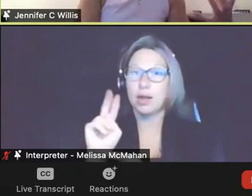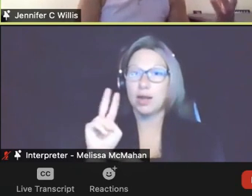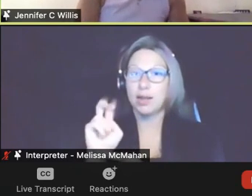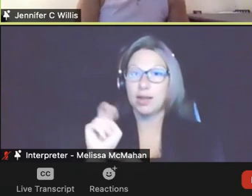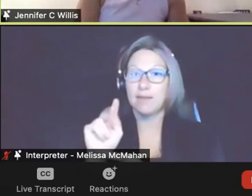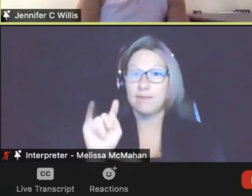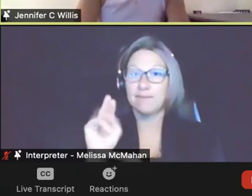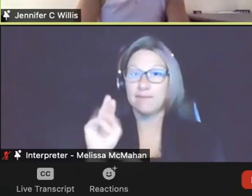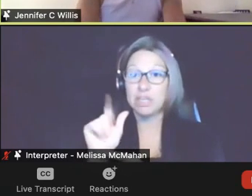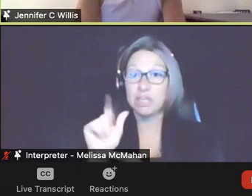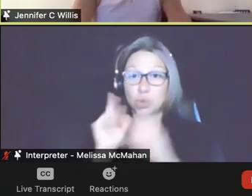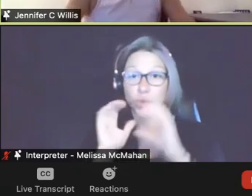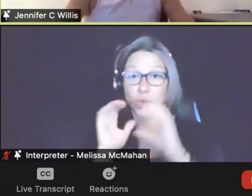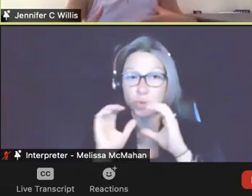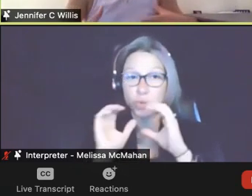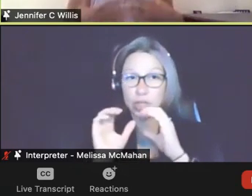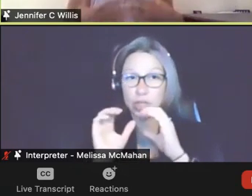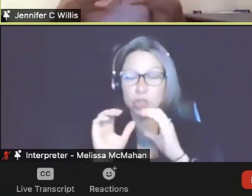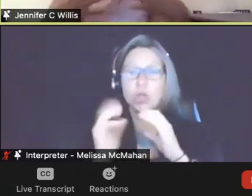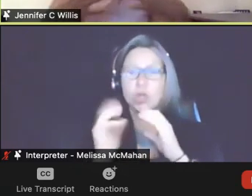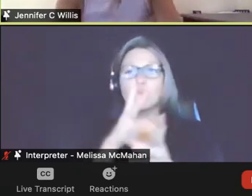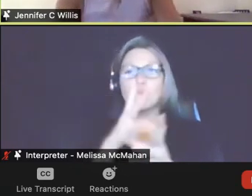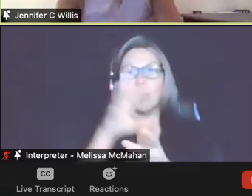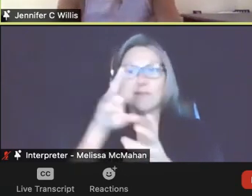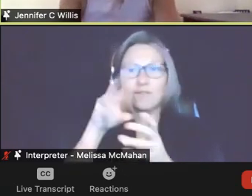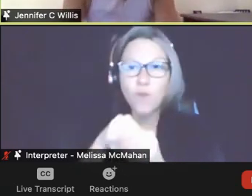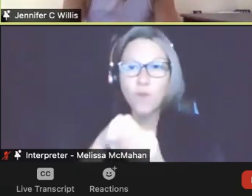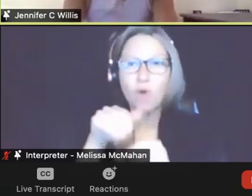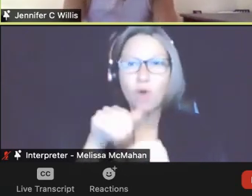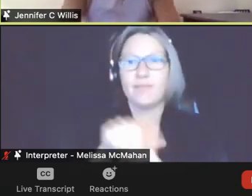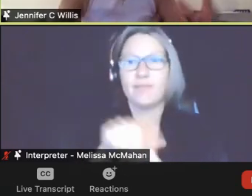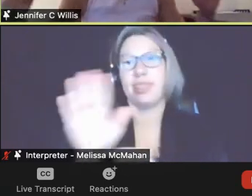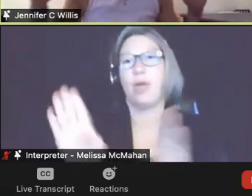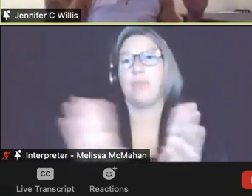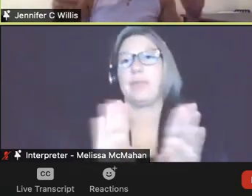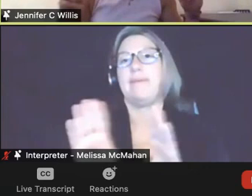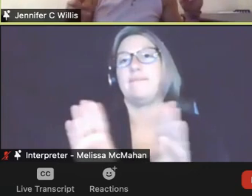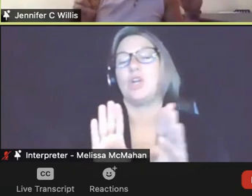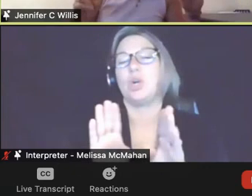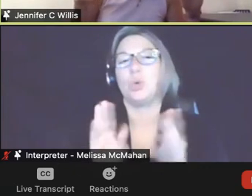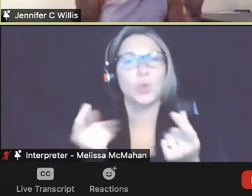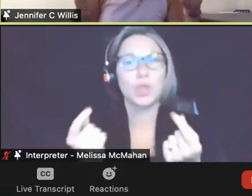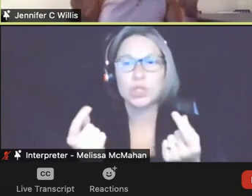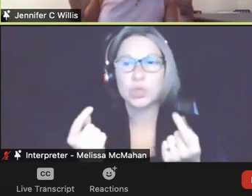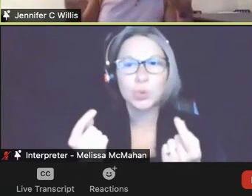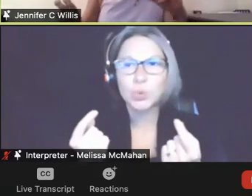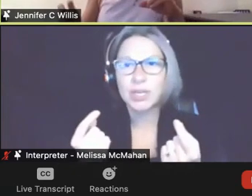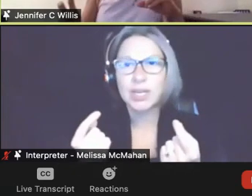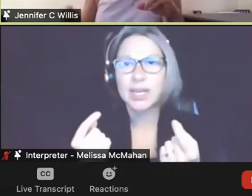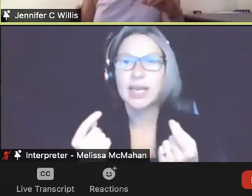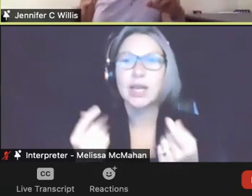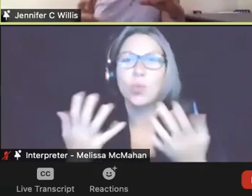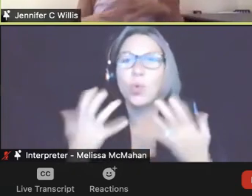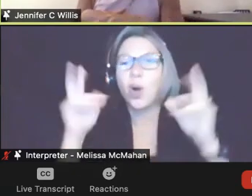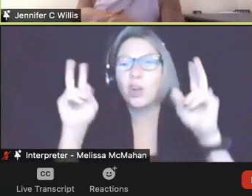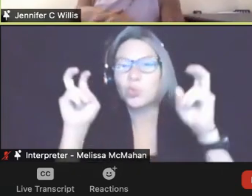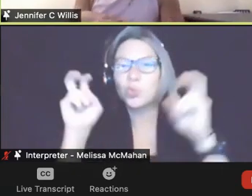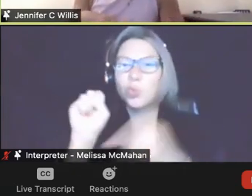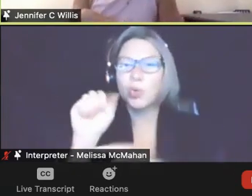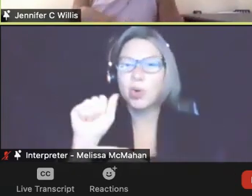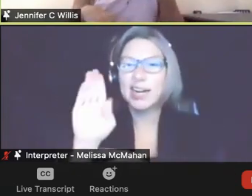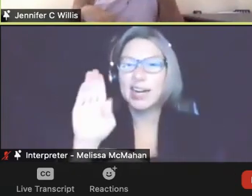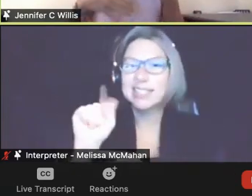involve ourselves in the child's activity behavior. What are they doing? We're going to kind of sabotage that routine. So this